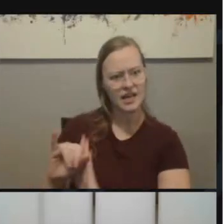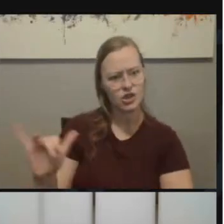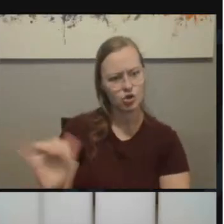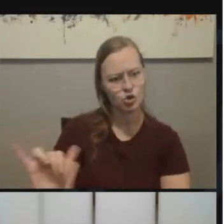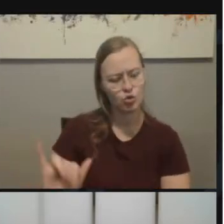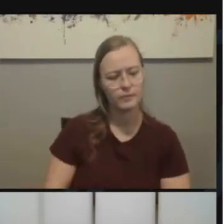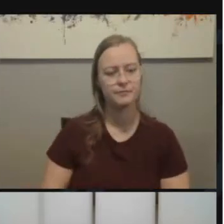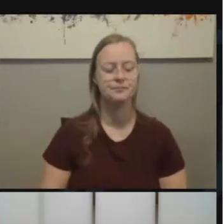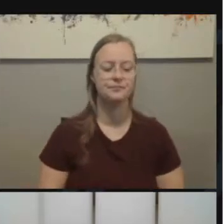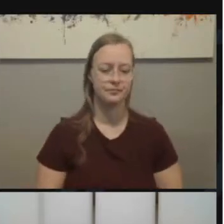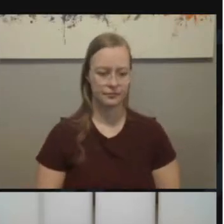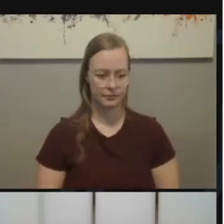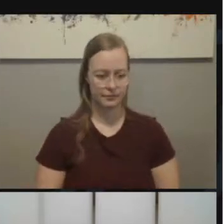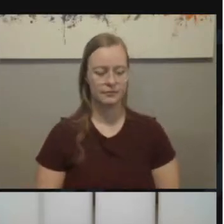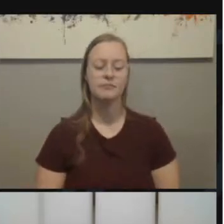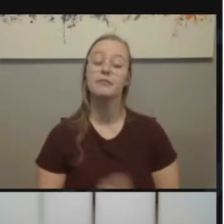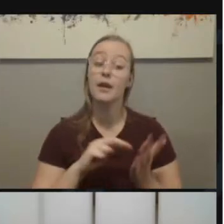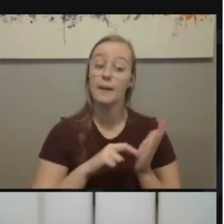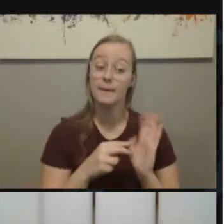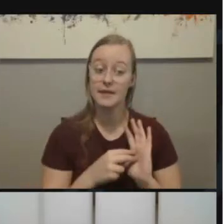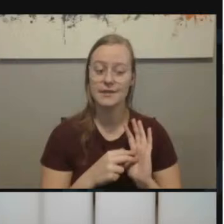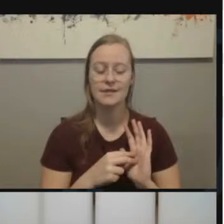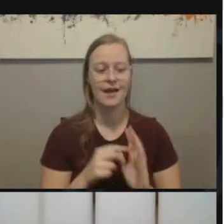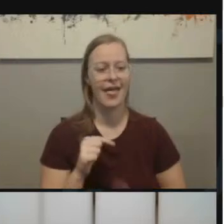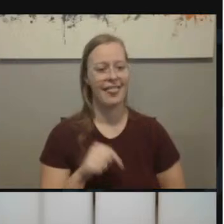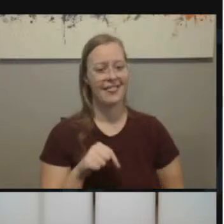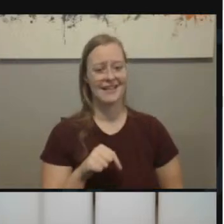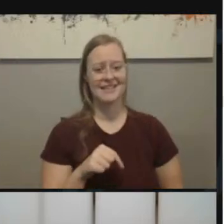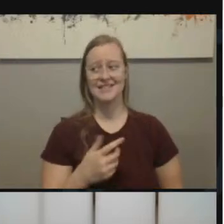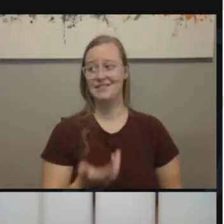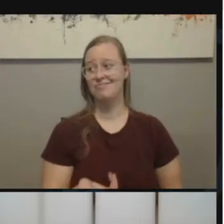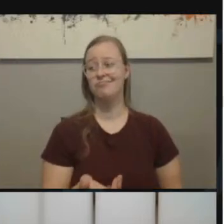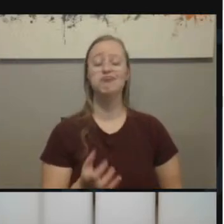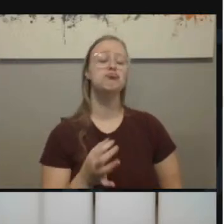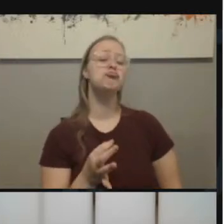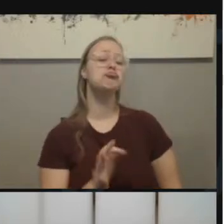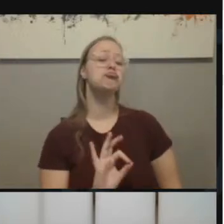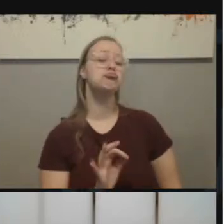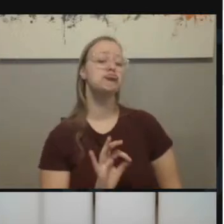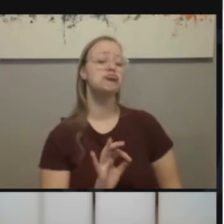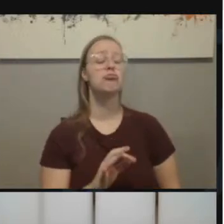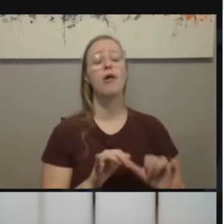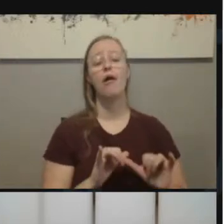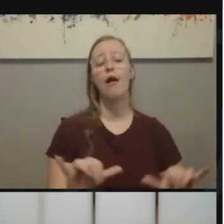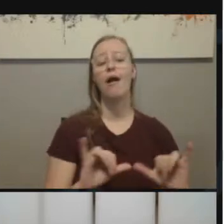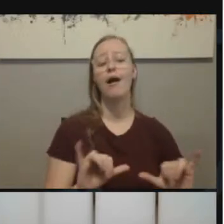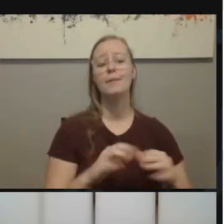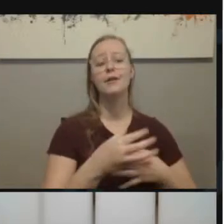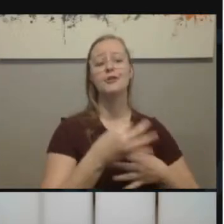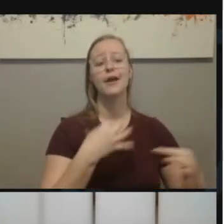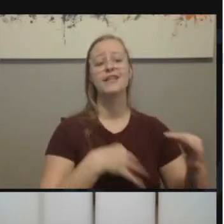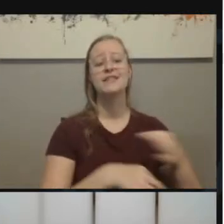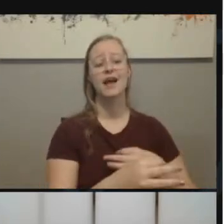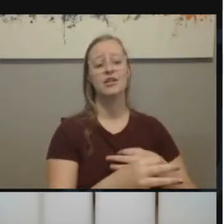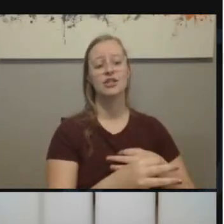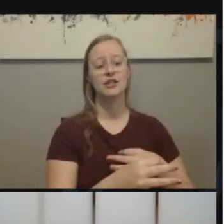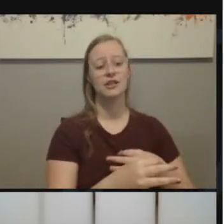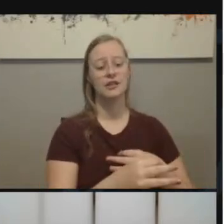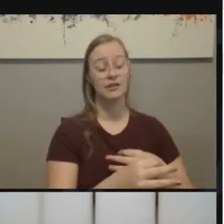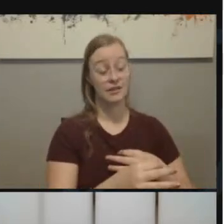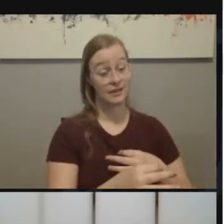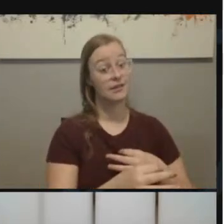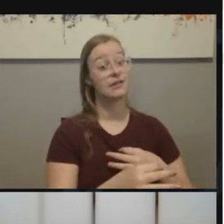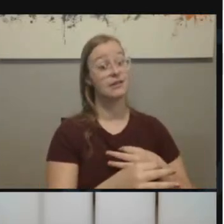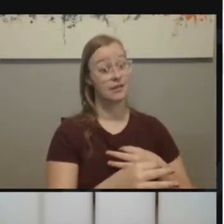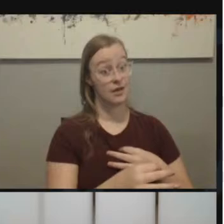In other words, this little mundane, commonplace transaction was